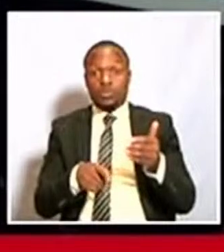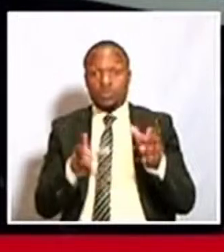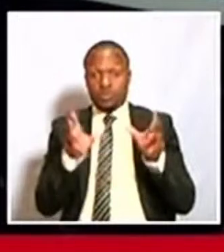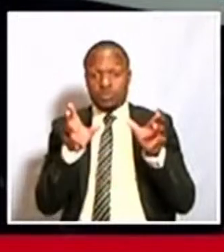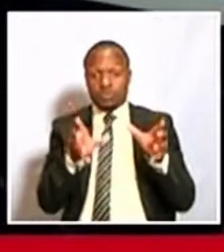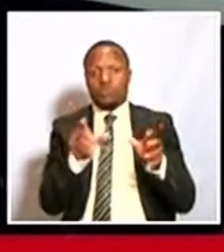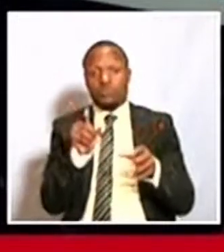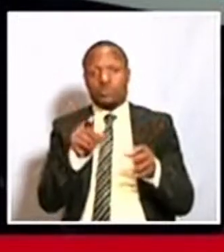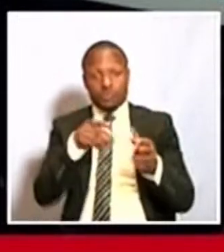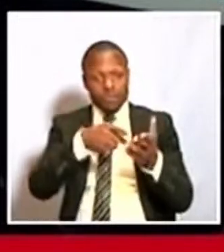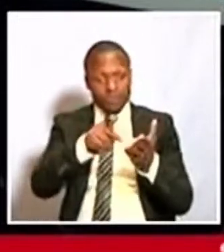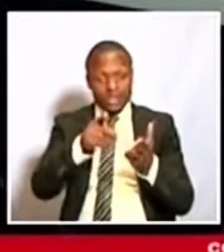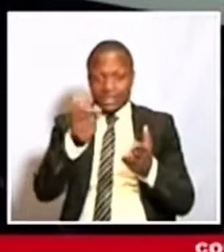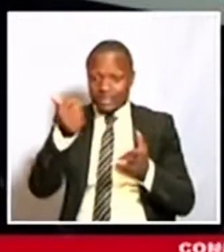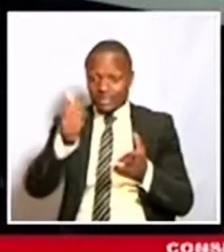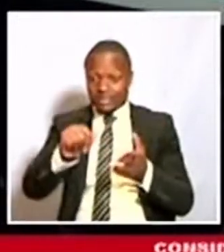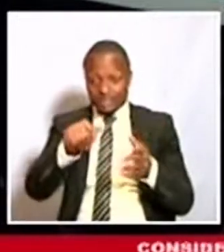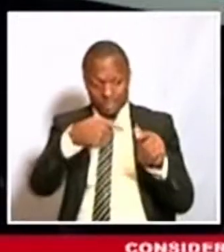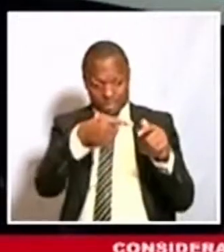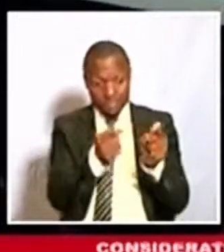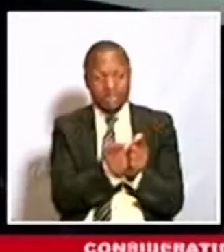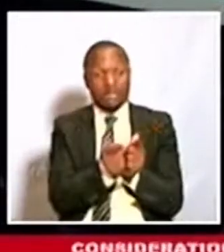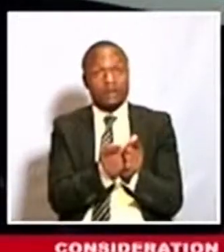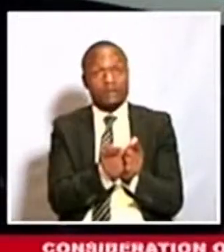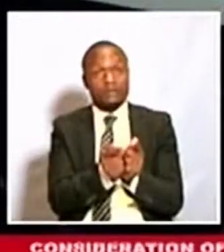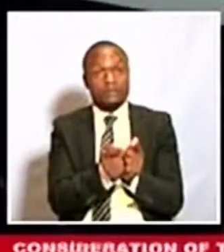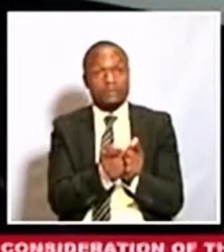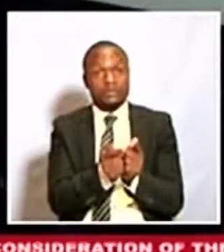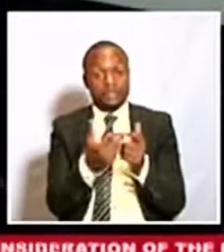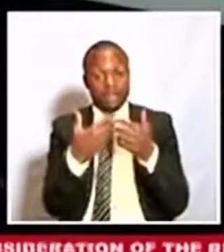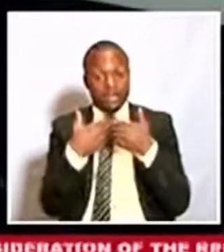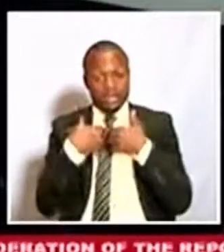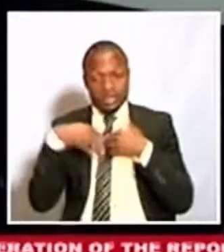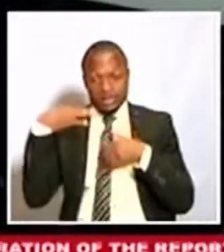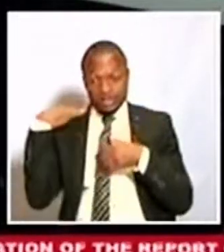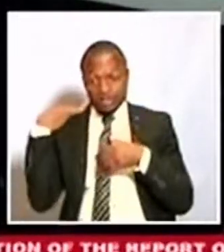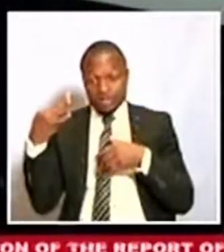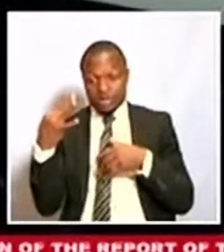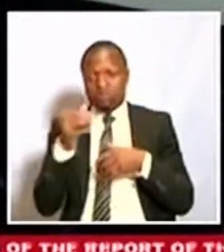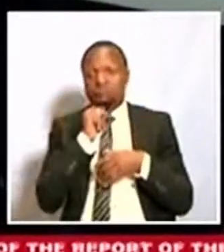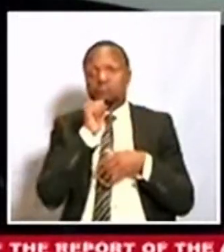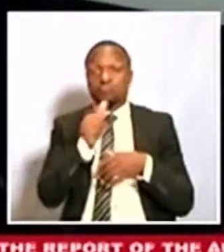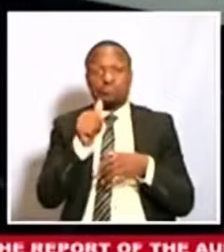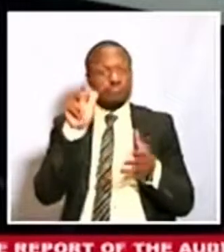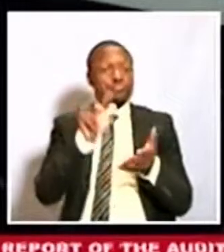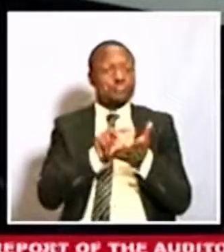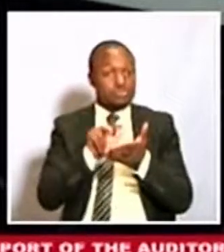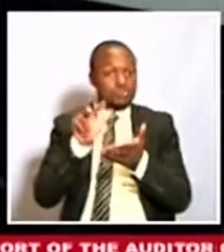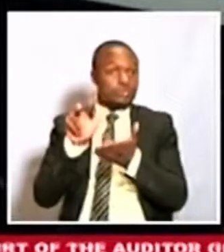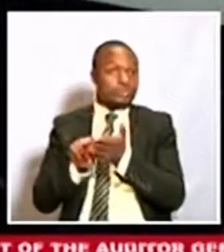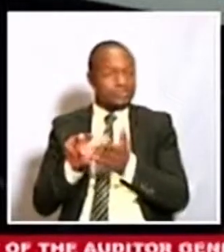pay the 10 groups that had applications not signed?